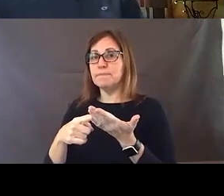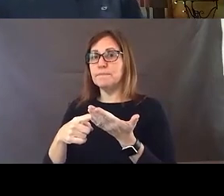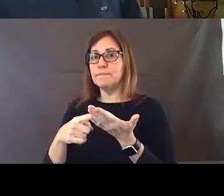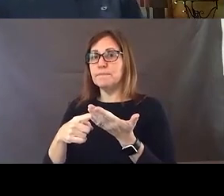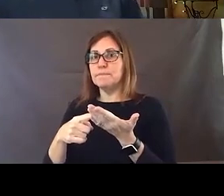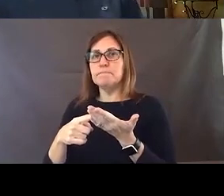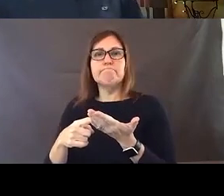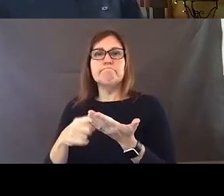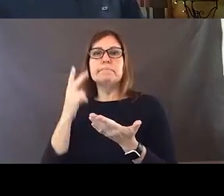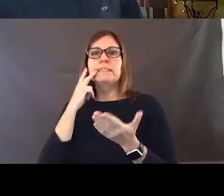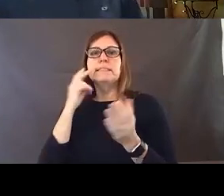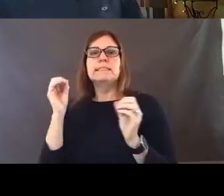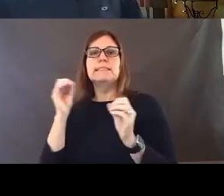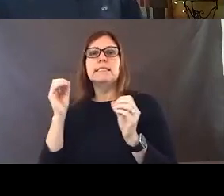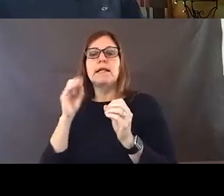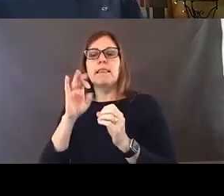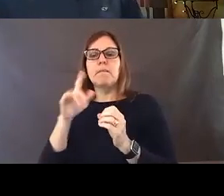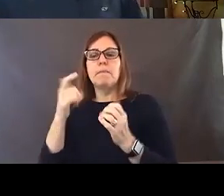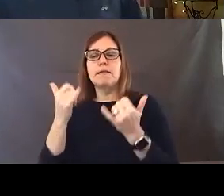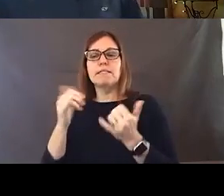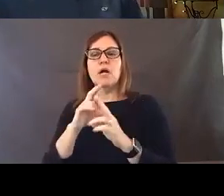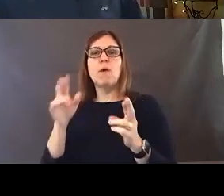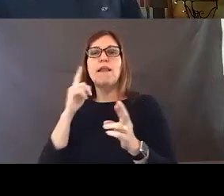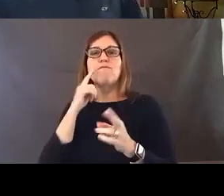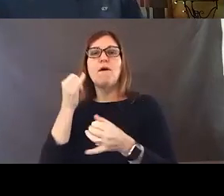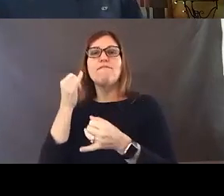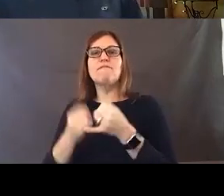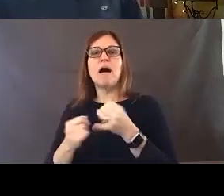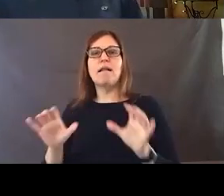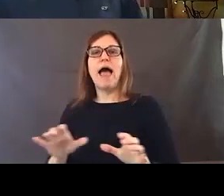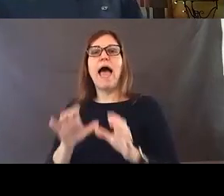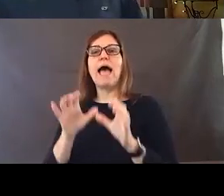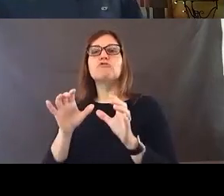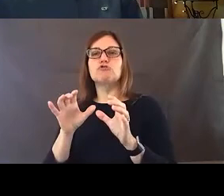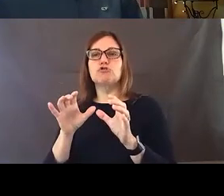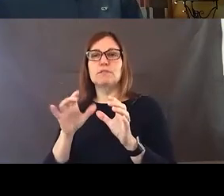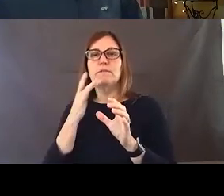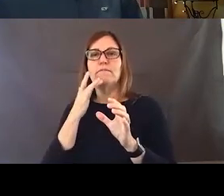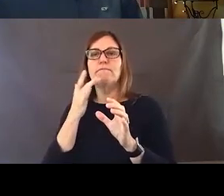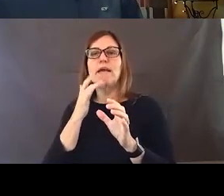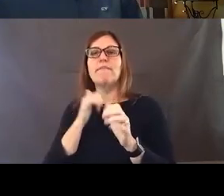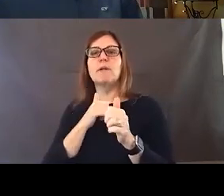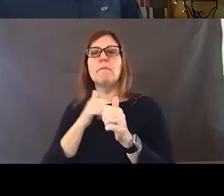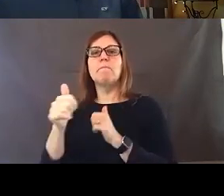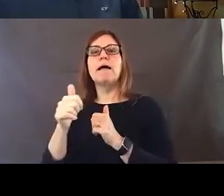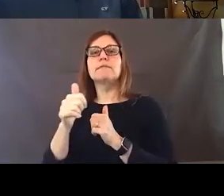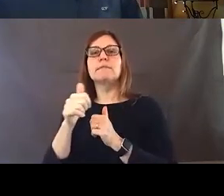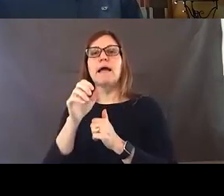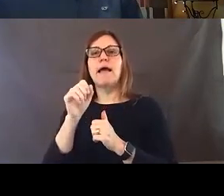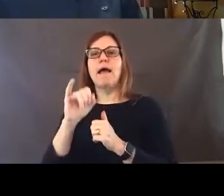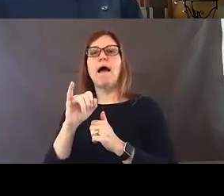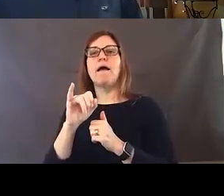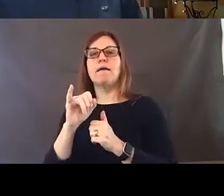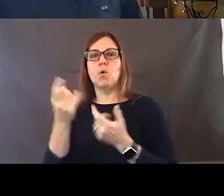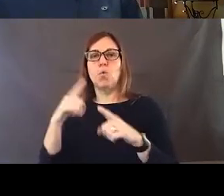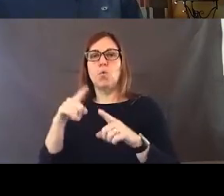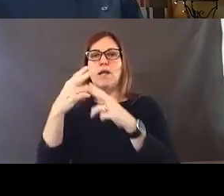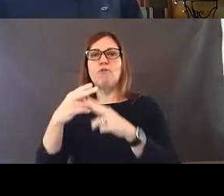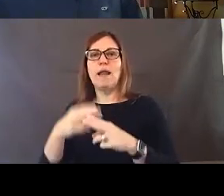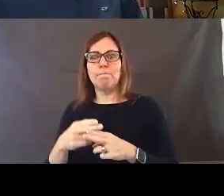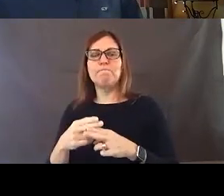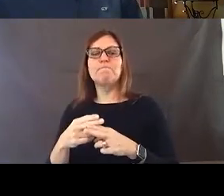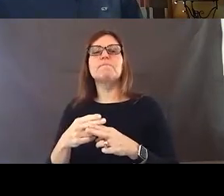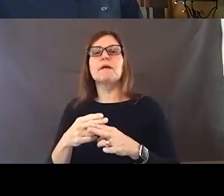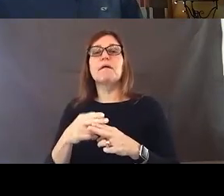Seeing none, the bill is now ready for final action. All in favor of the pass of the bill will vote aye when the name is called. Those opposed